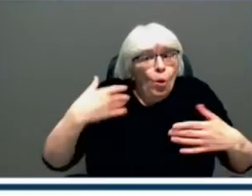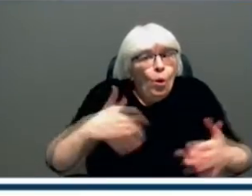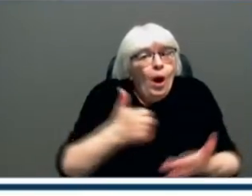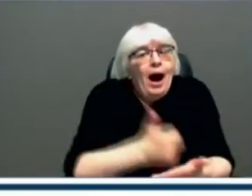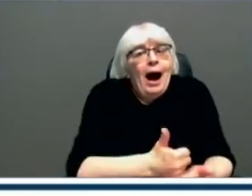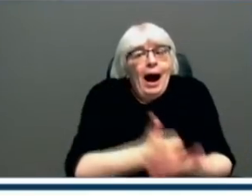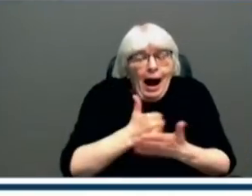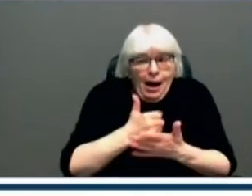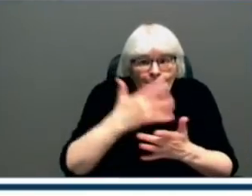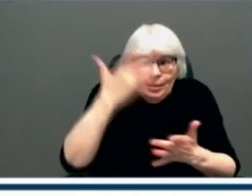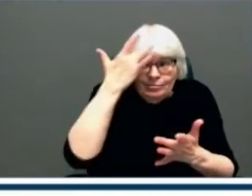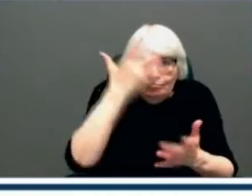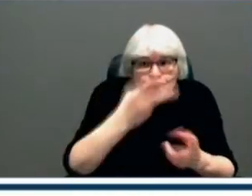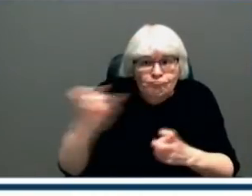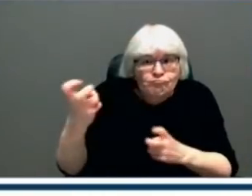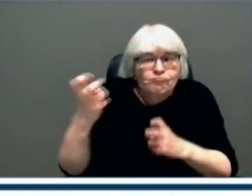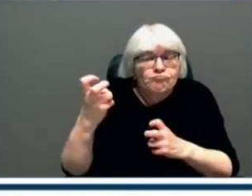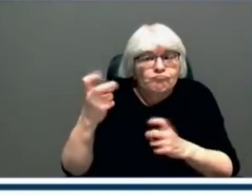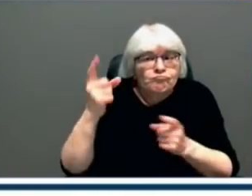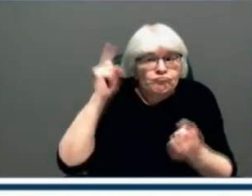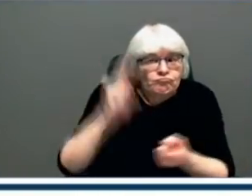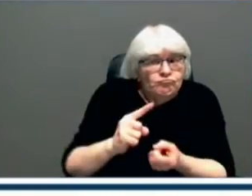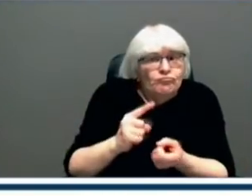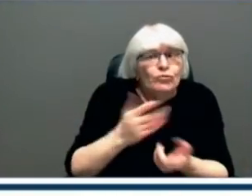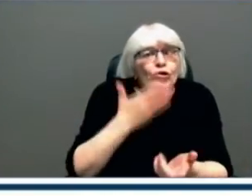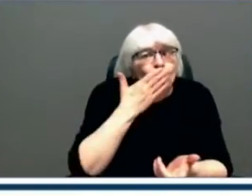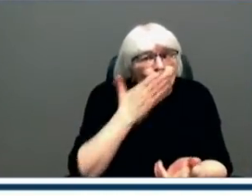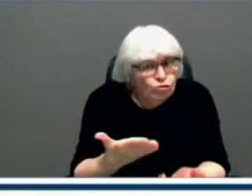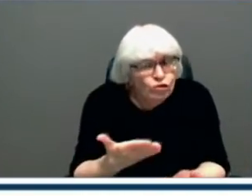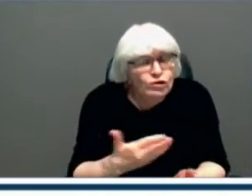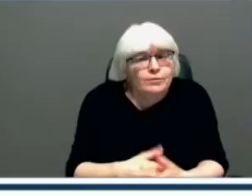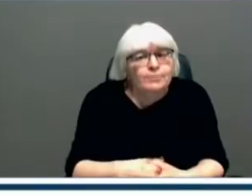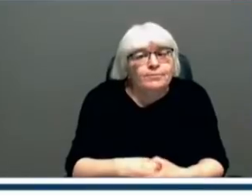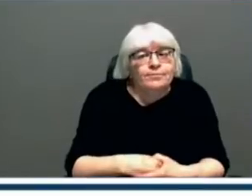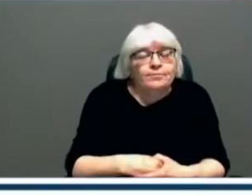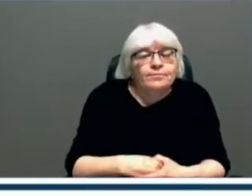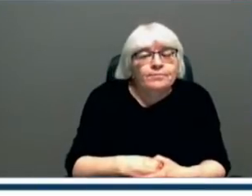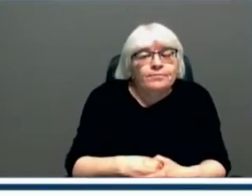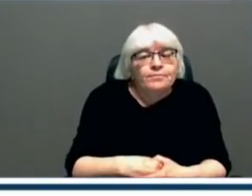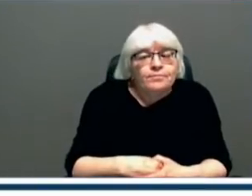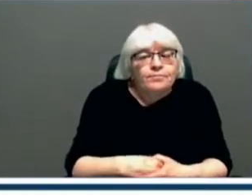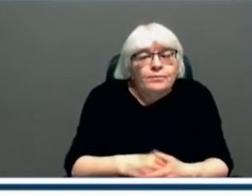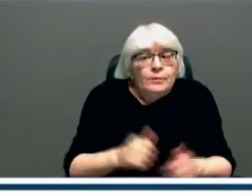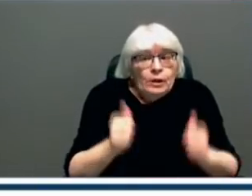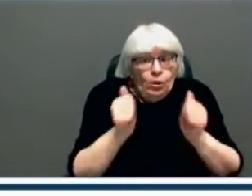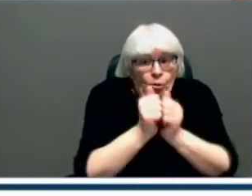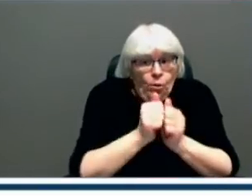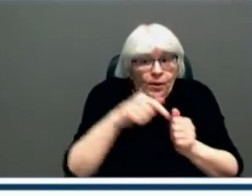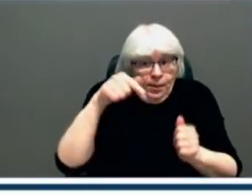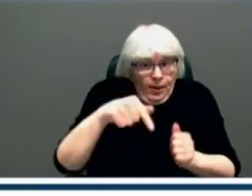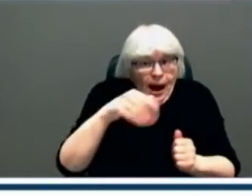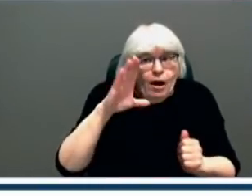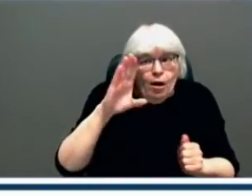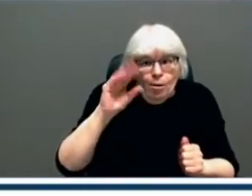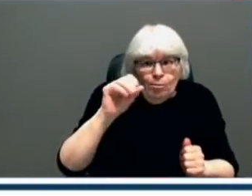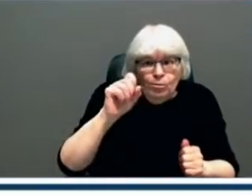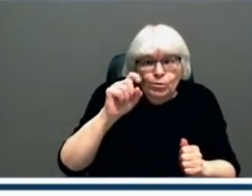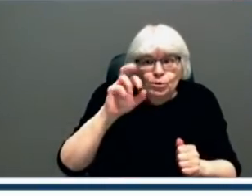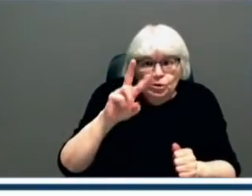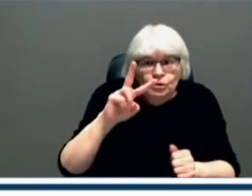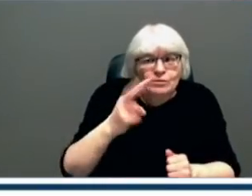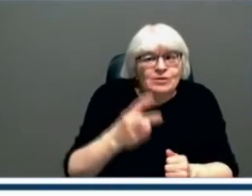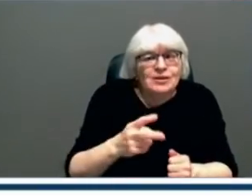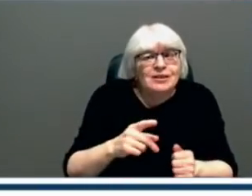is maintained quite well with our booster doses, there is some